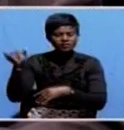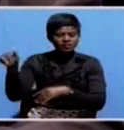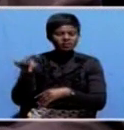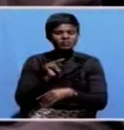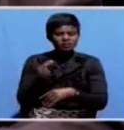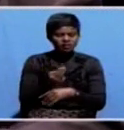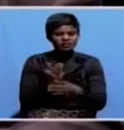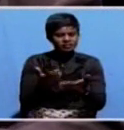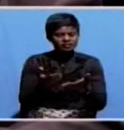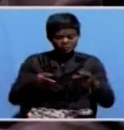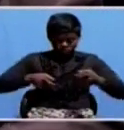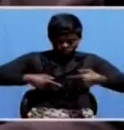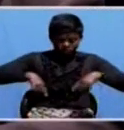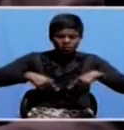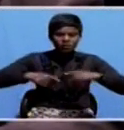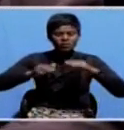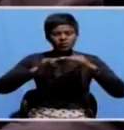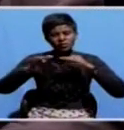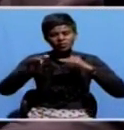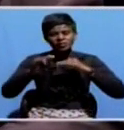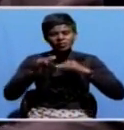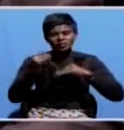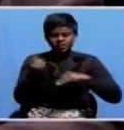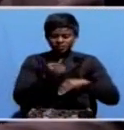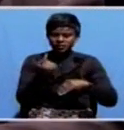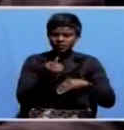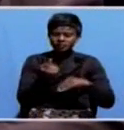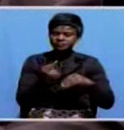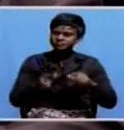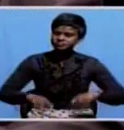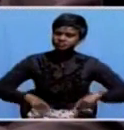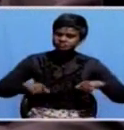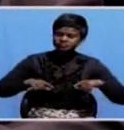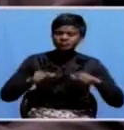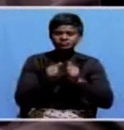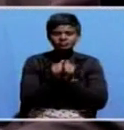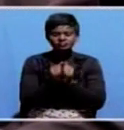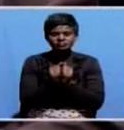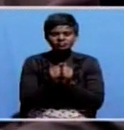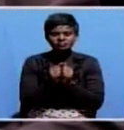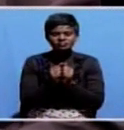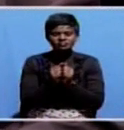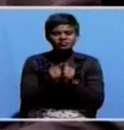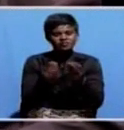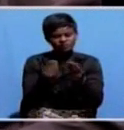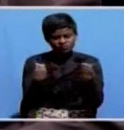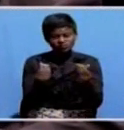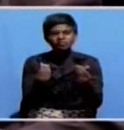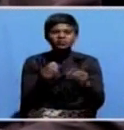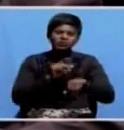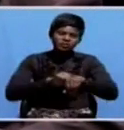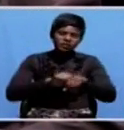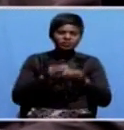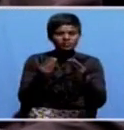branches and at the local level could only meet with him a few times.